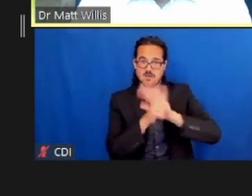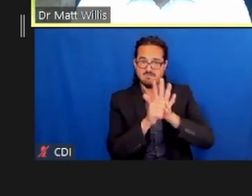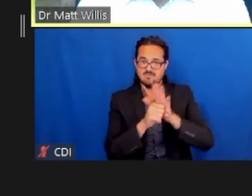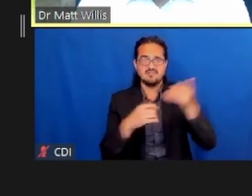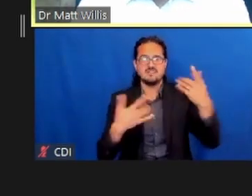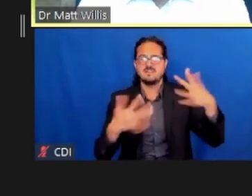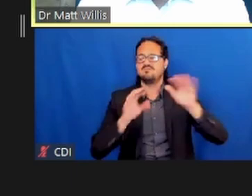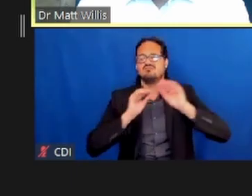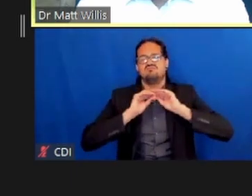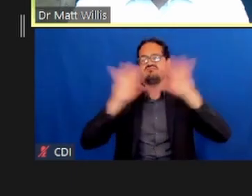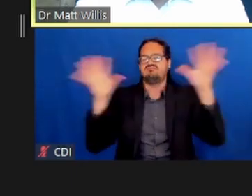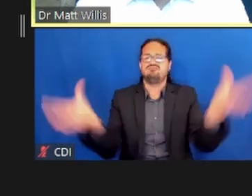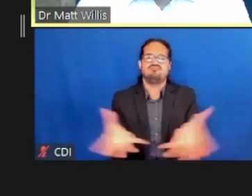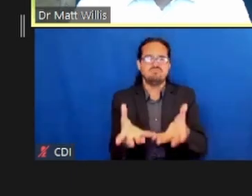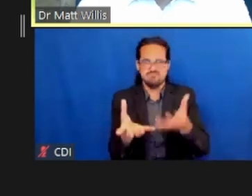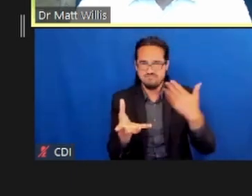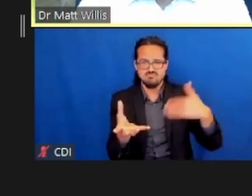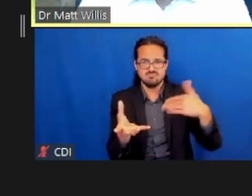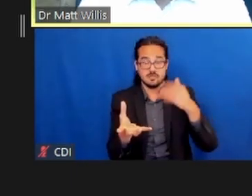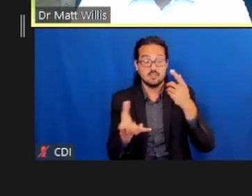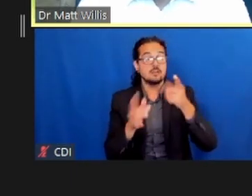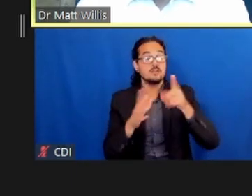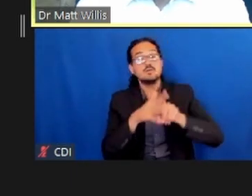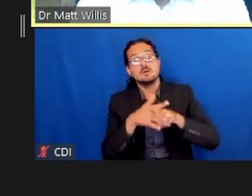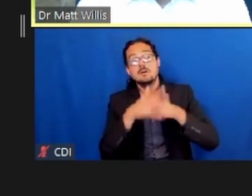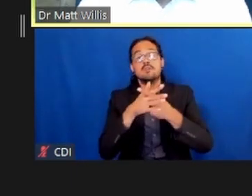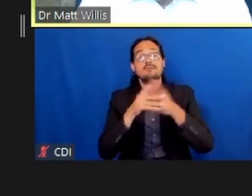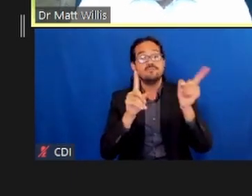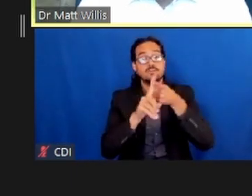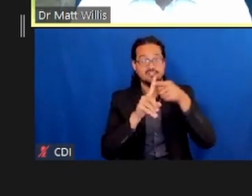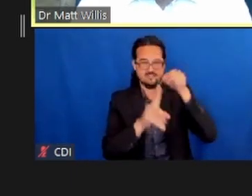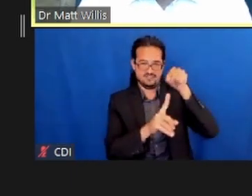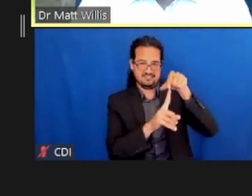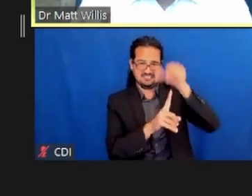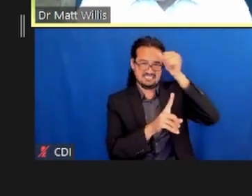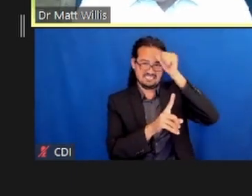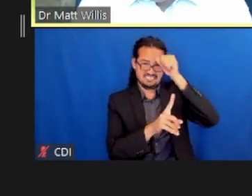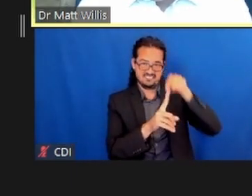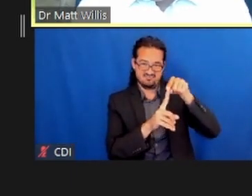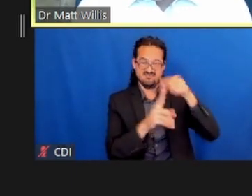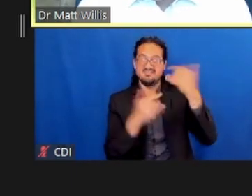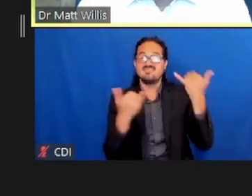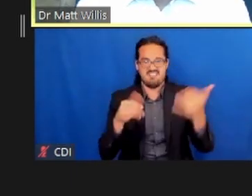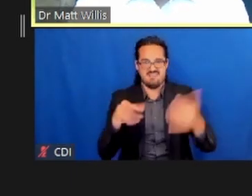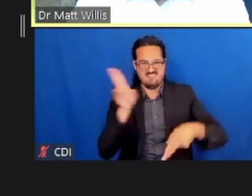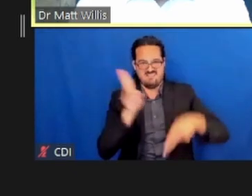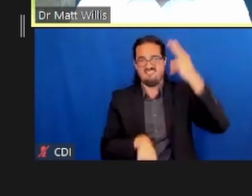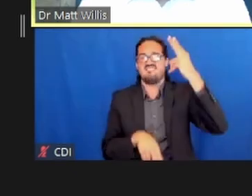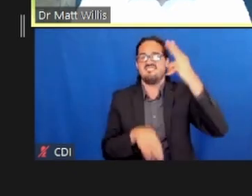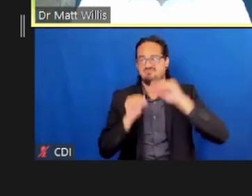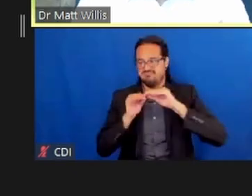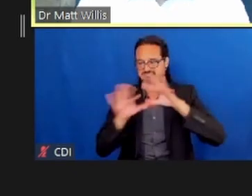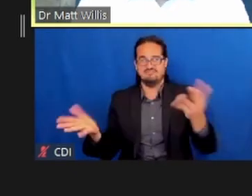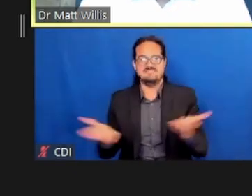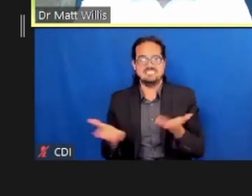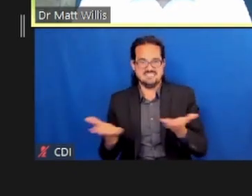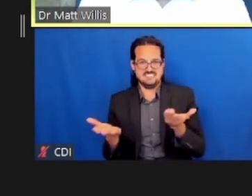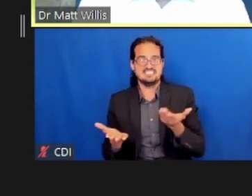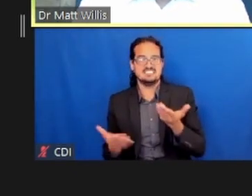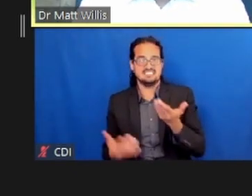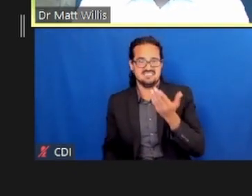Marin County. 17 of the past 31 strains that we've typed are that particular strain, 55%. And it is